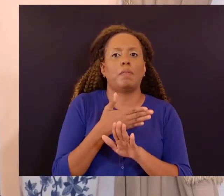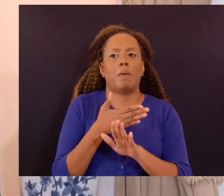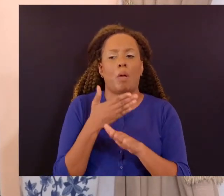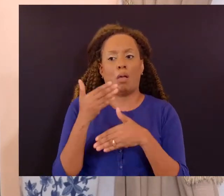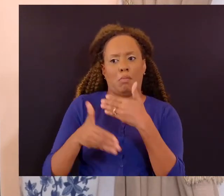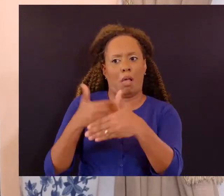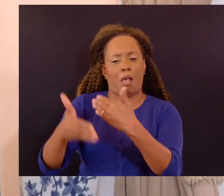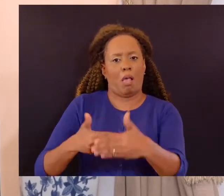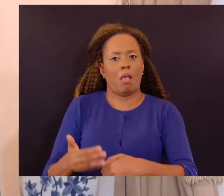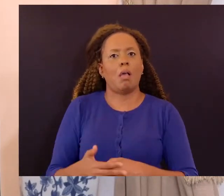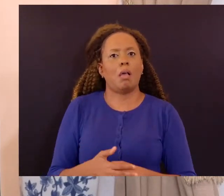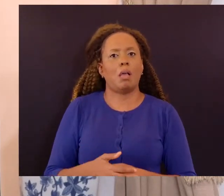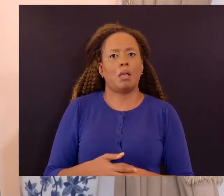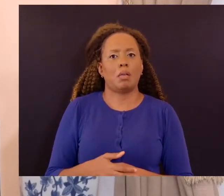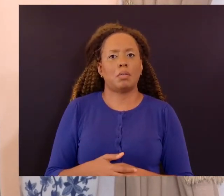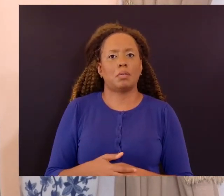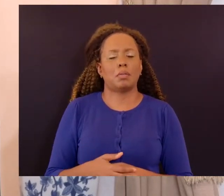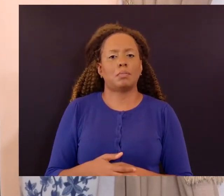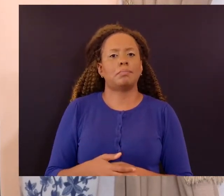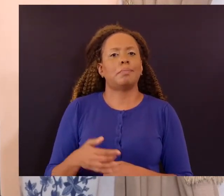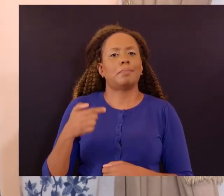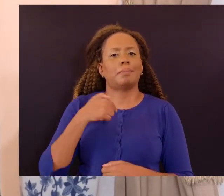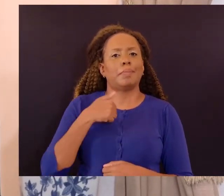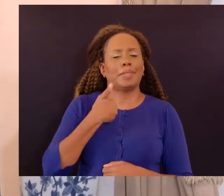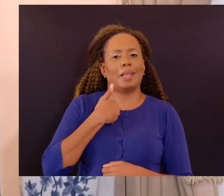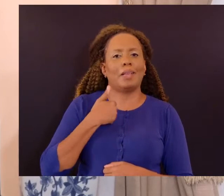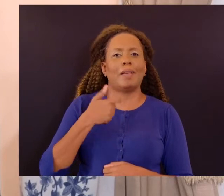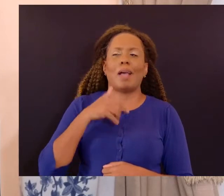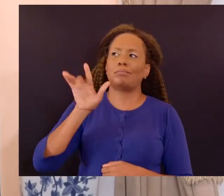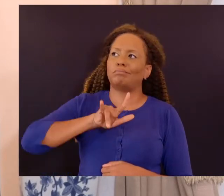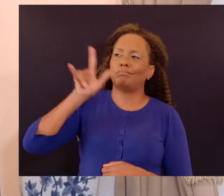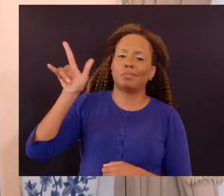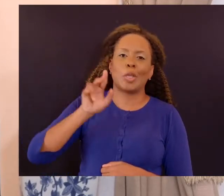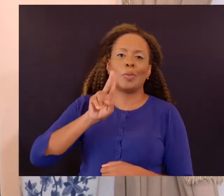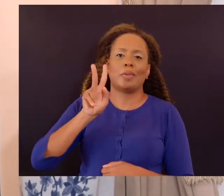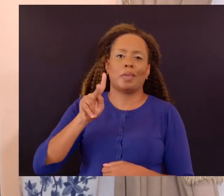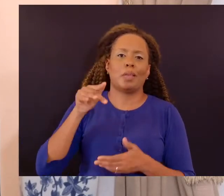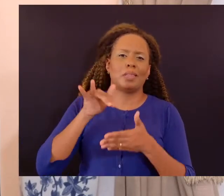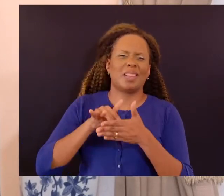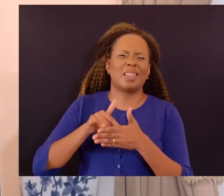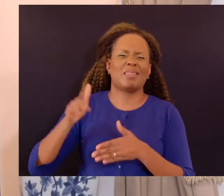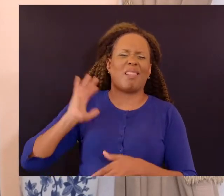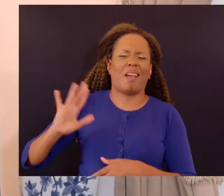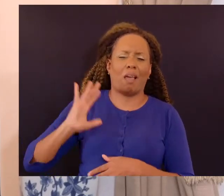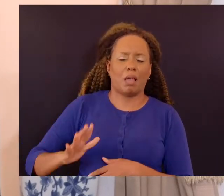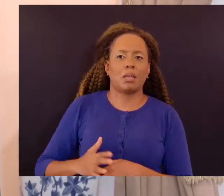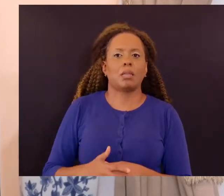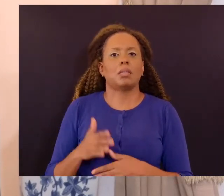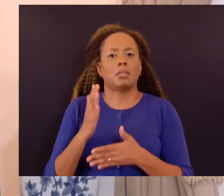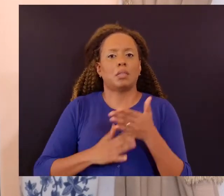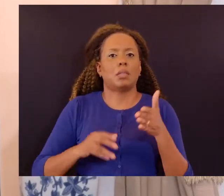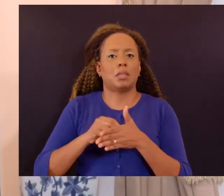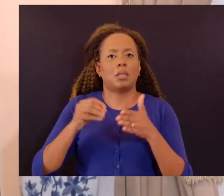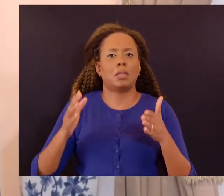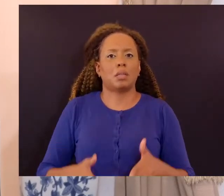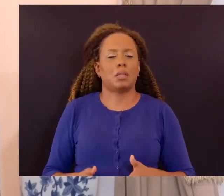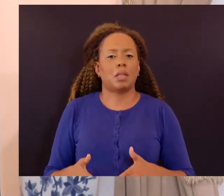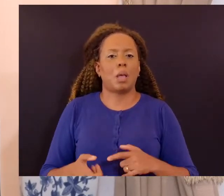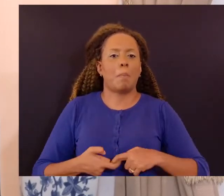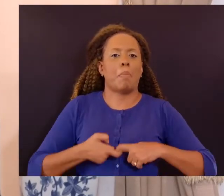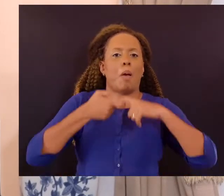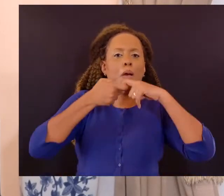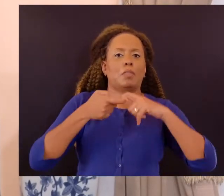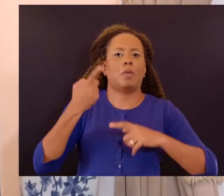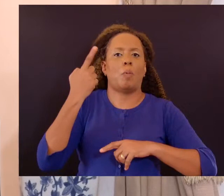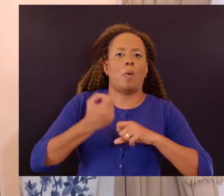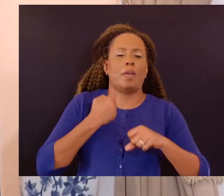remember when I certainly went to the UK to study, there were several students who were taking a gap year or a year out of school. And